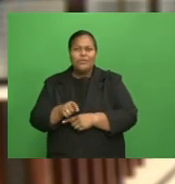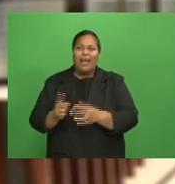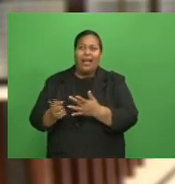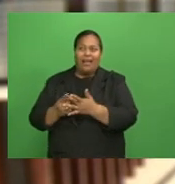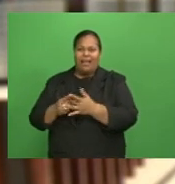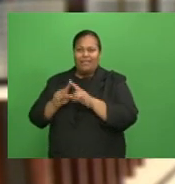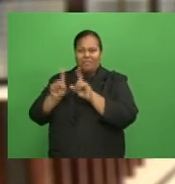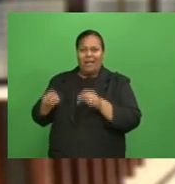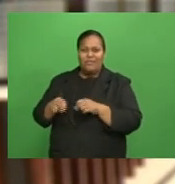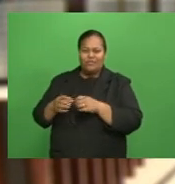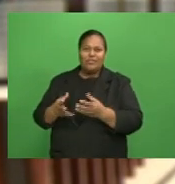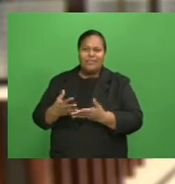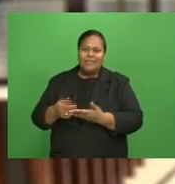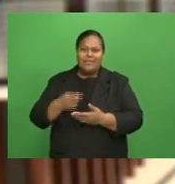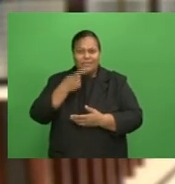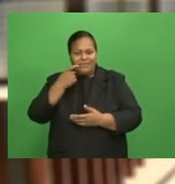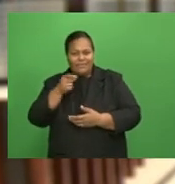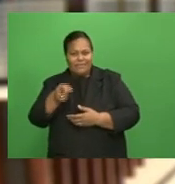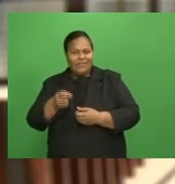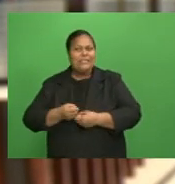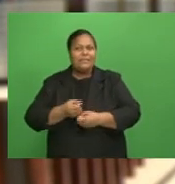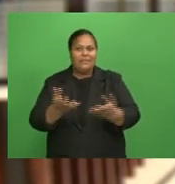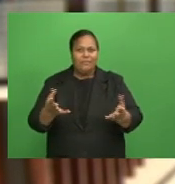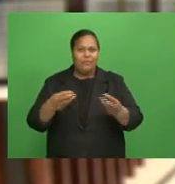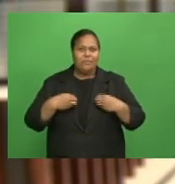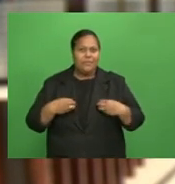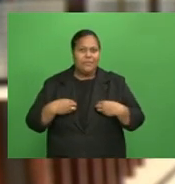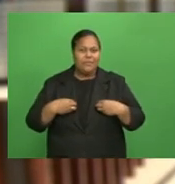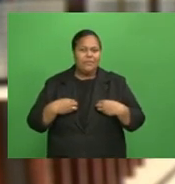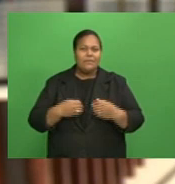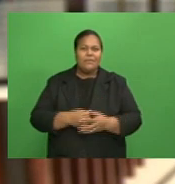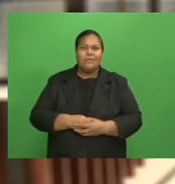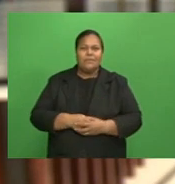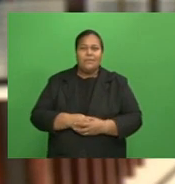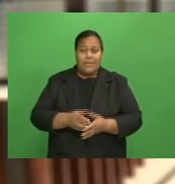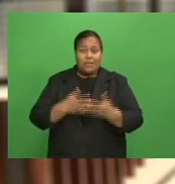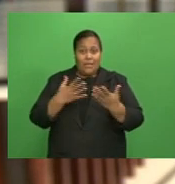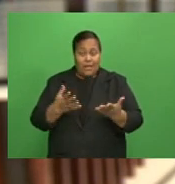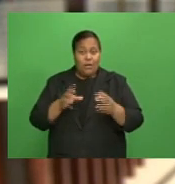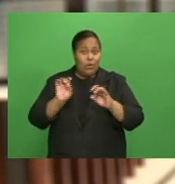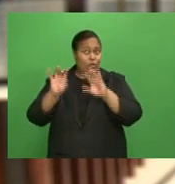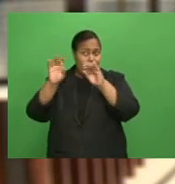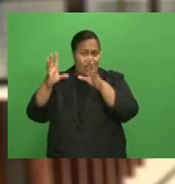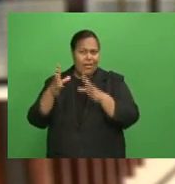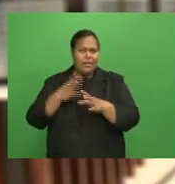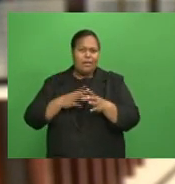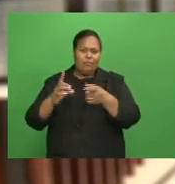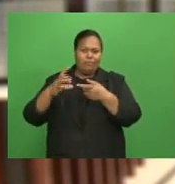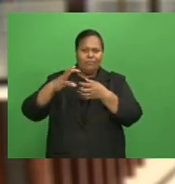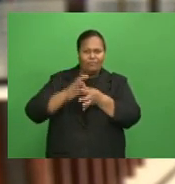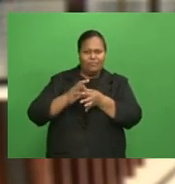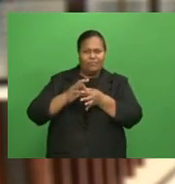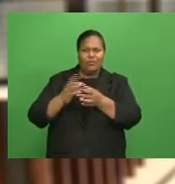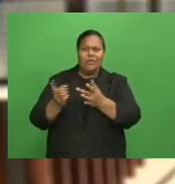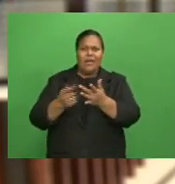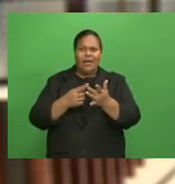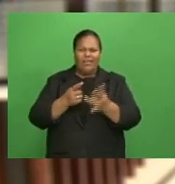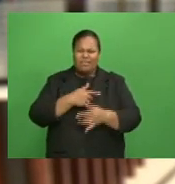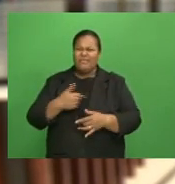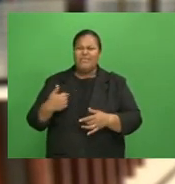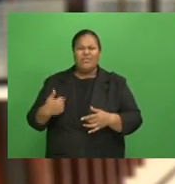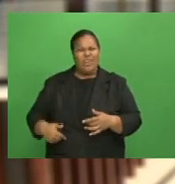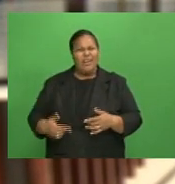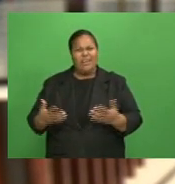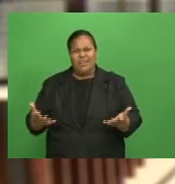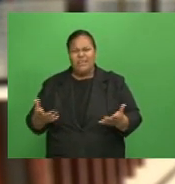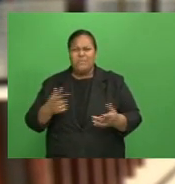package, and investors are also keeping a wary eye on Australian trade ties as relations strain with China over the handling